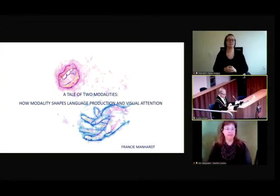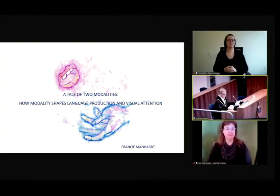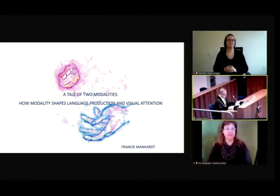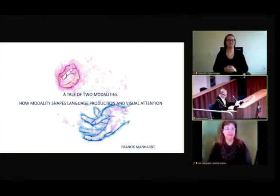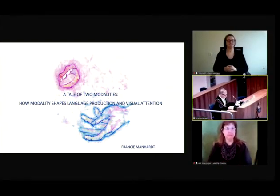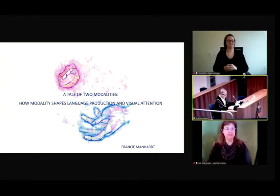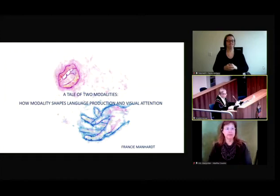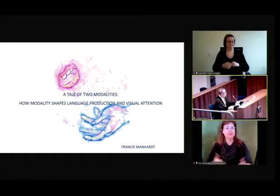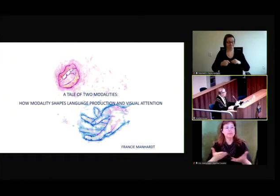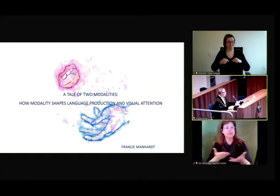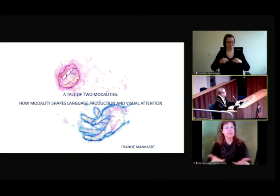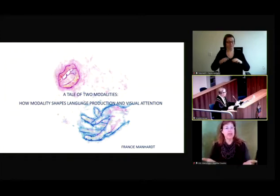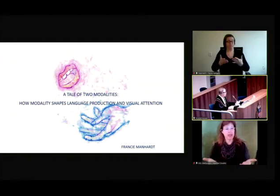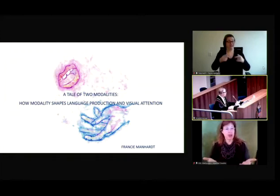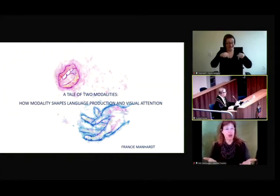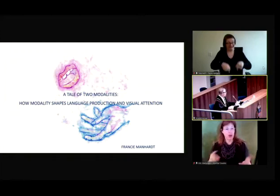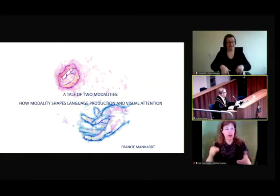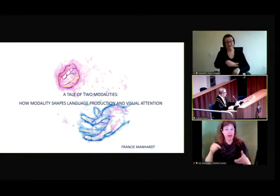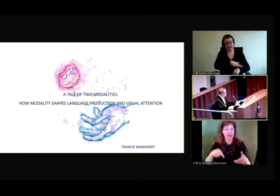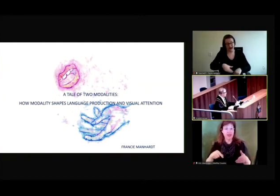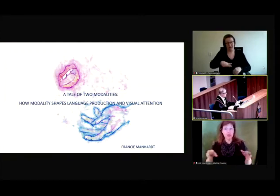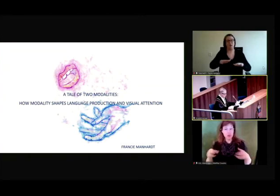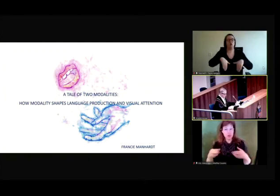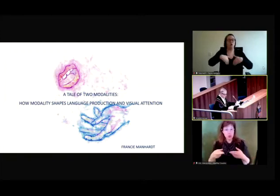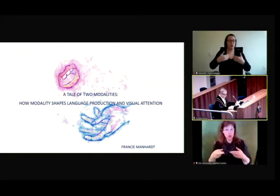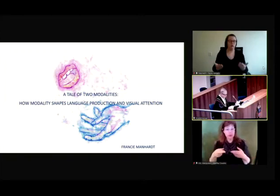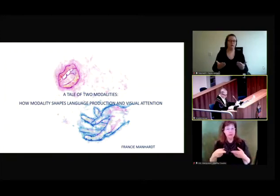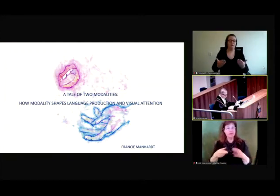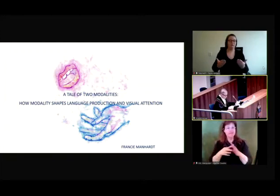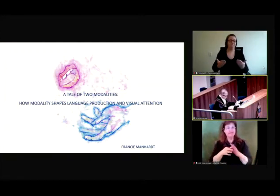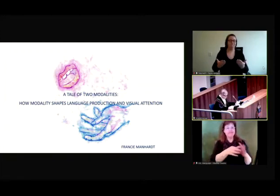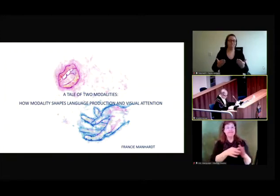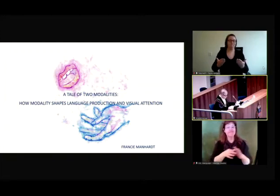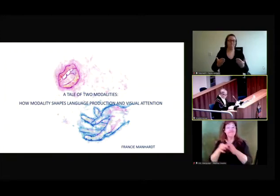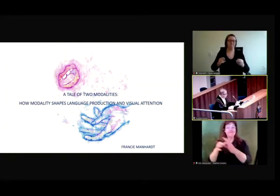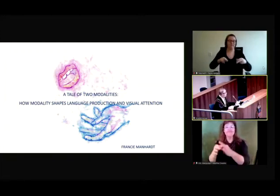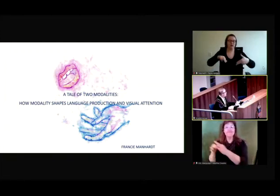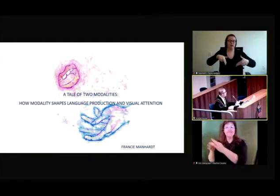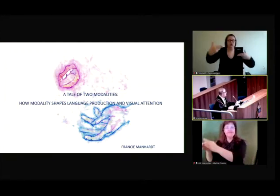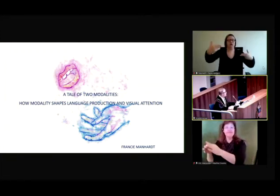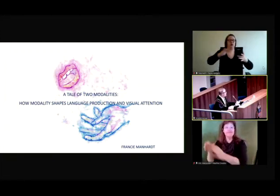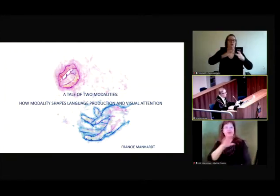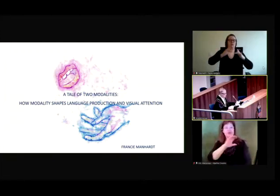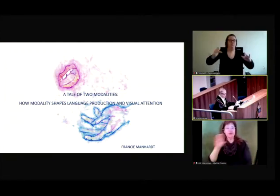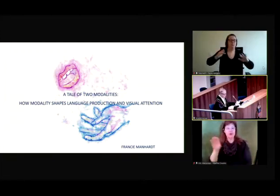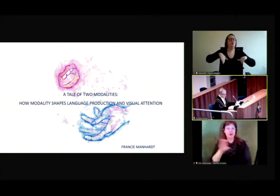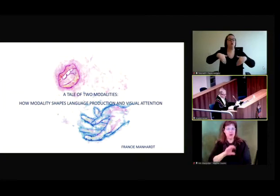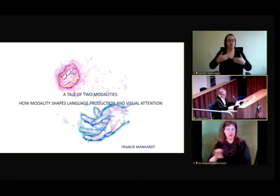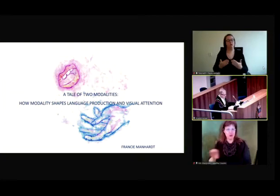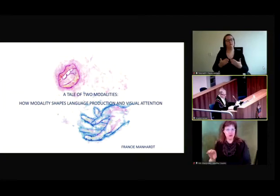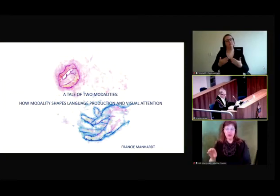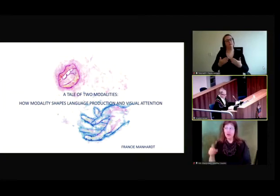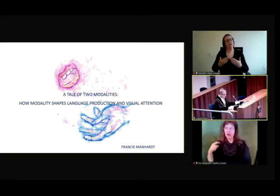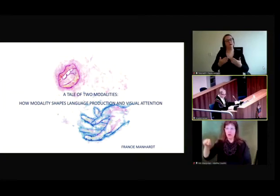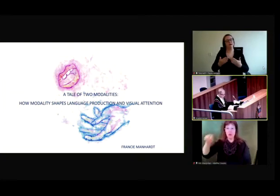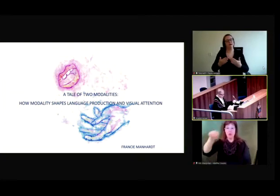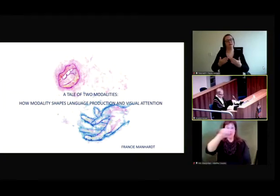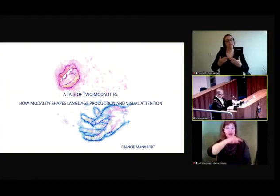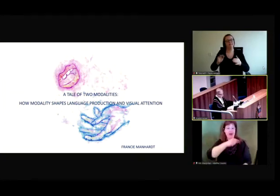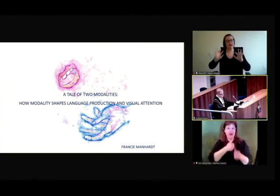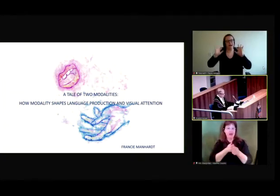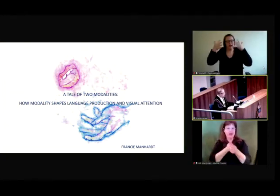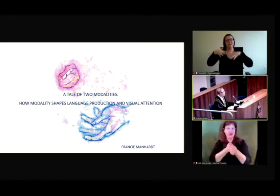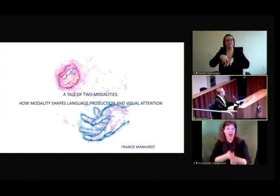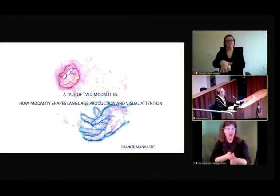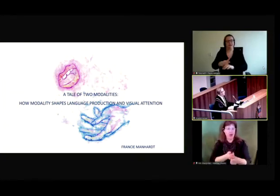here in this room or connected via Zoom or following the ceremony via the live